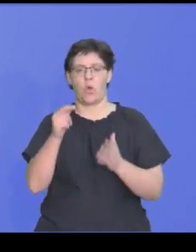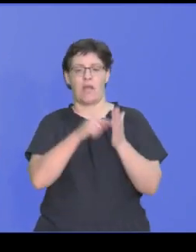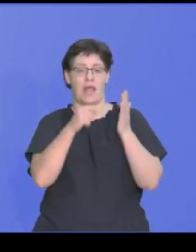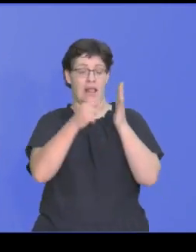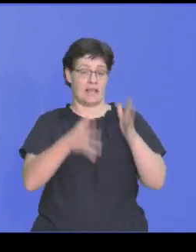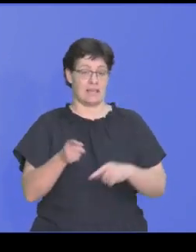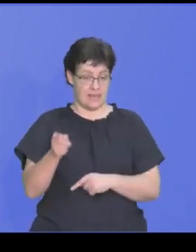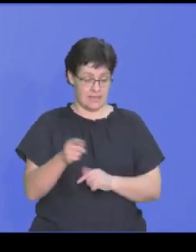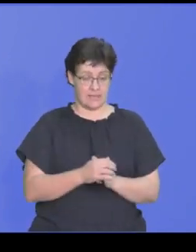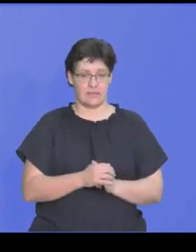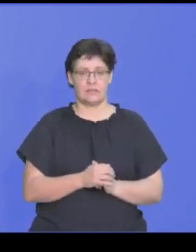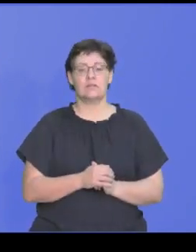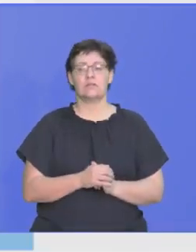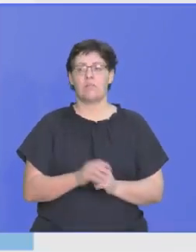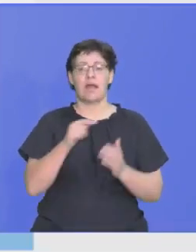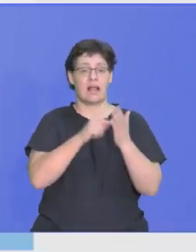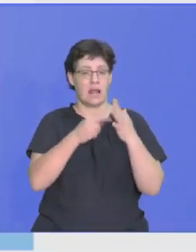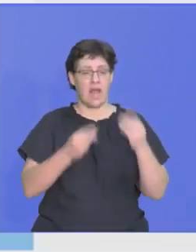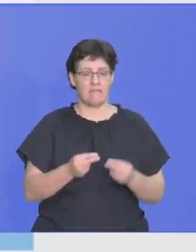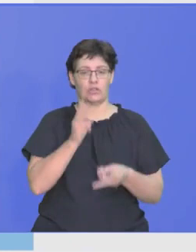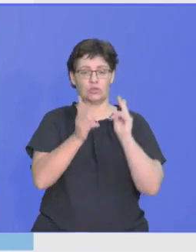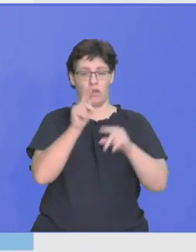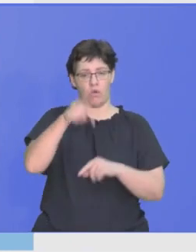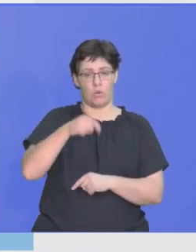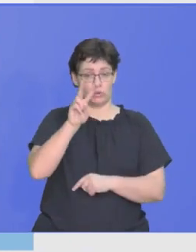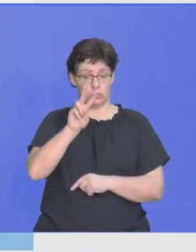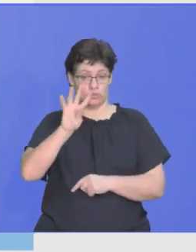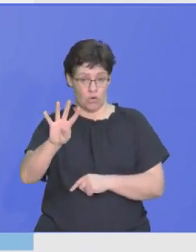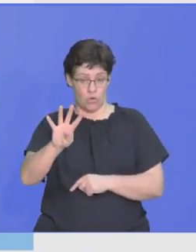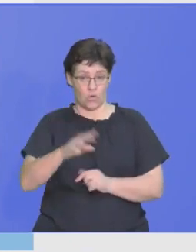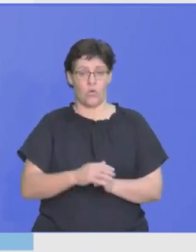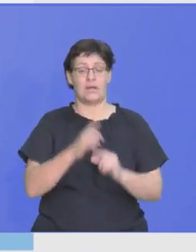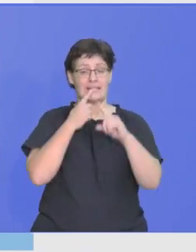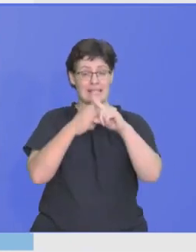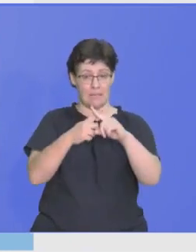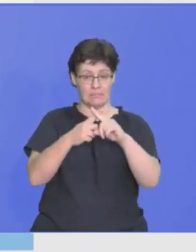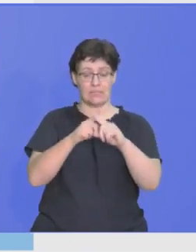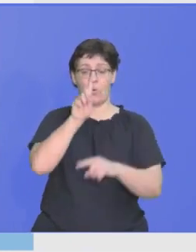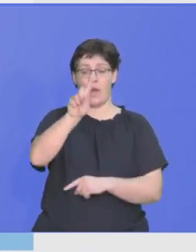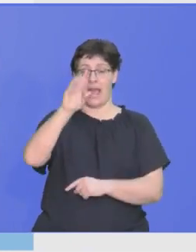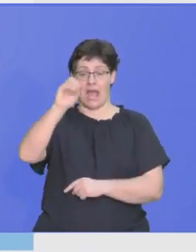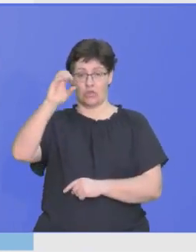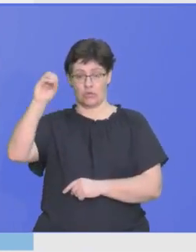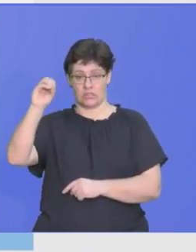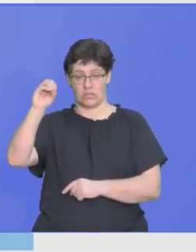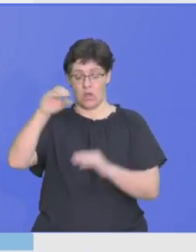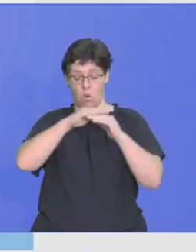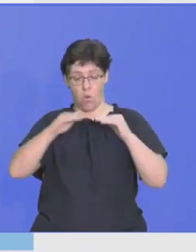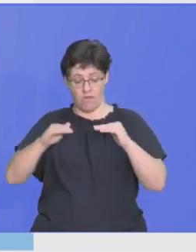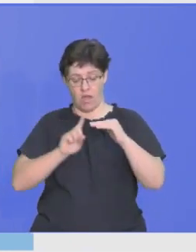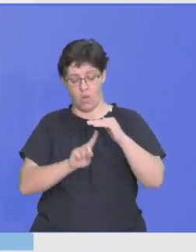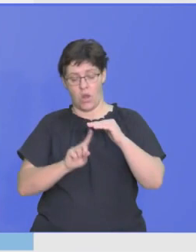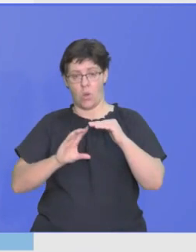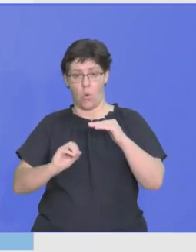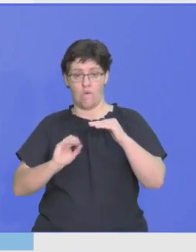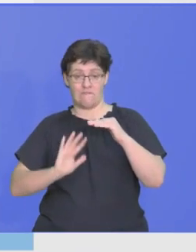so now let's go to the calculator. So on my calculator, I've got 12,24 times by 100